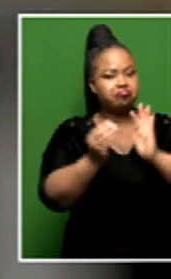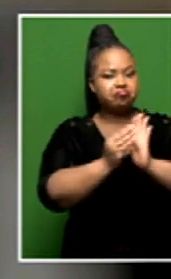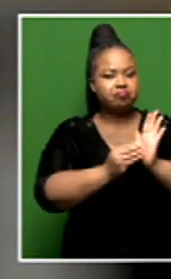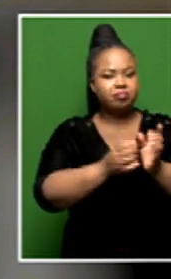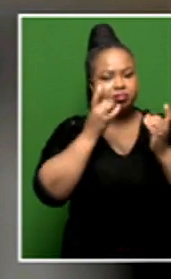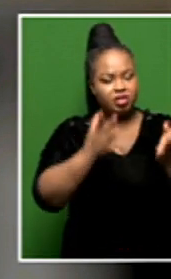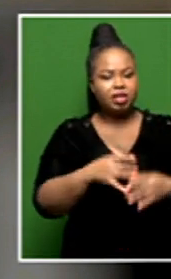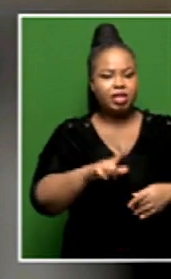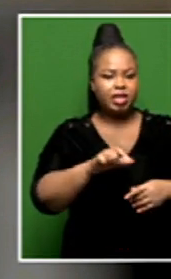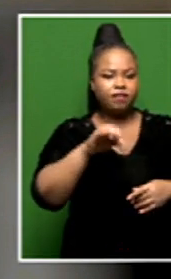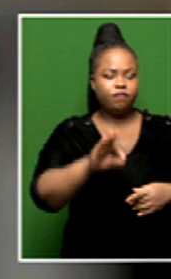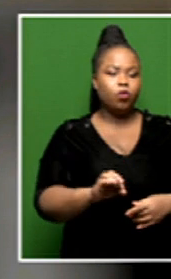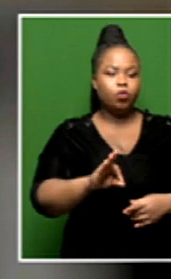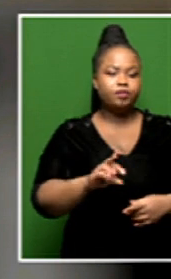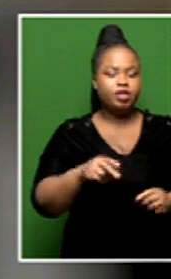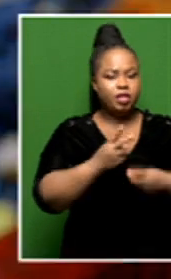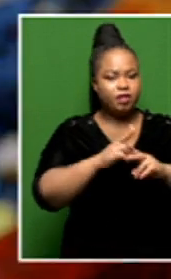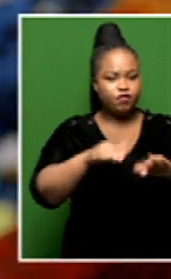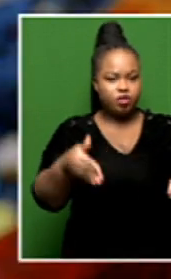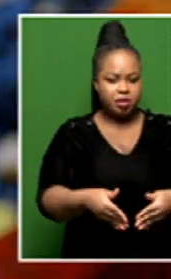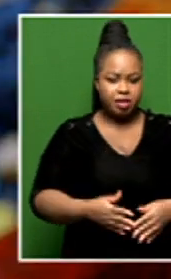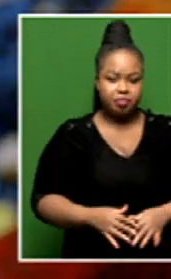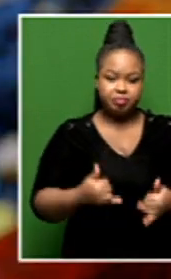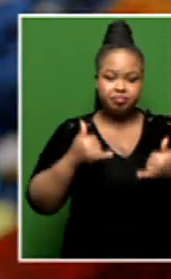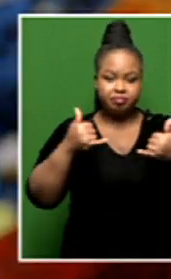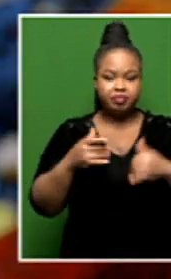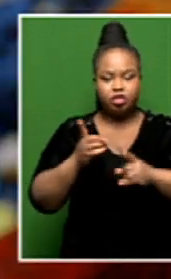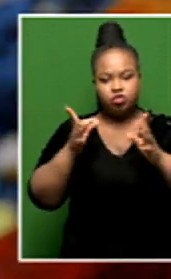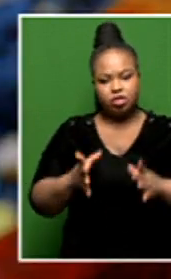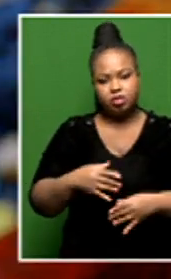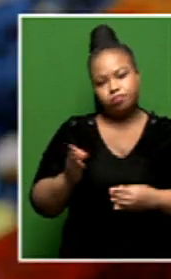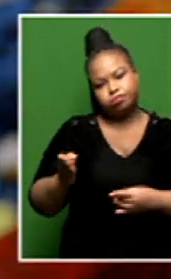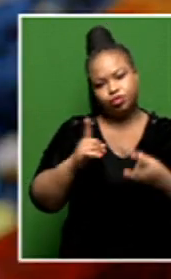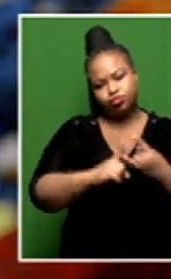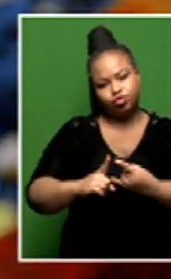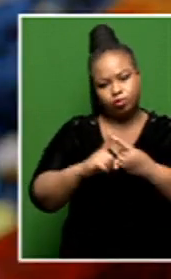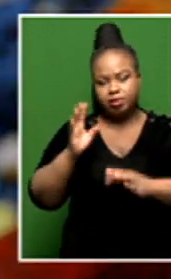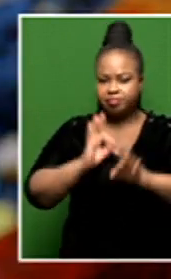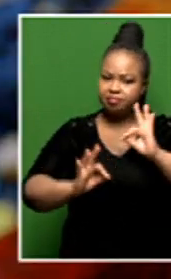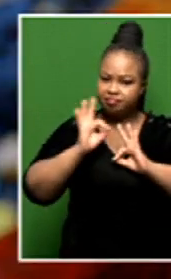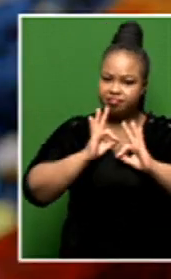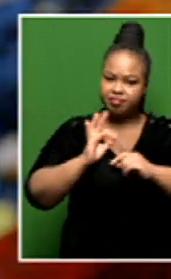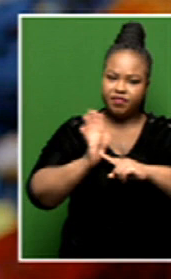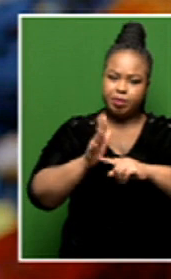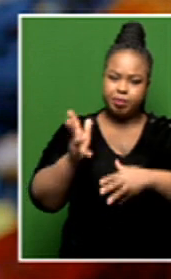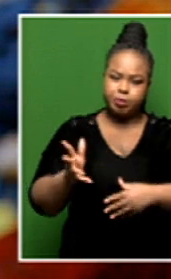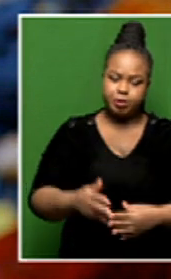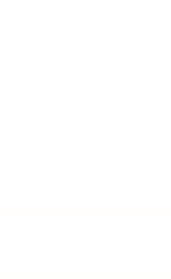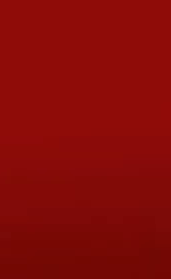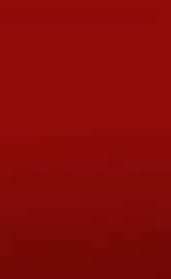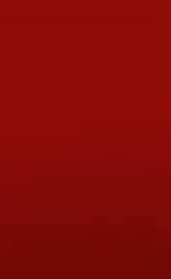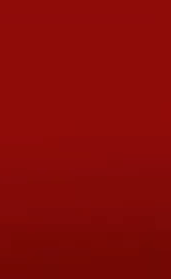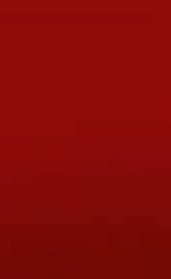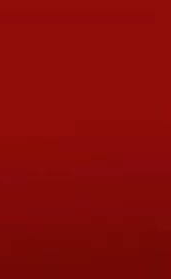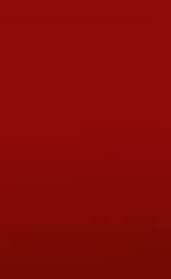documentary titled Lifu, The Funeral. The award-winning director joins us now on Zoom to tell us more about her film. Good